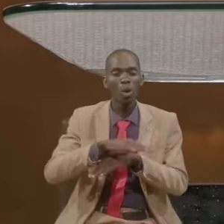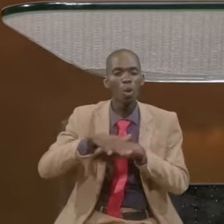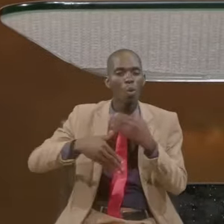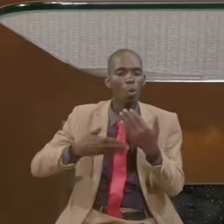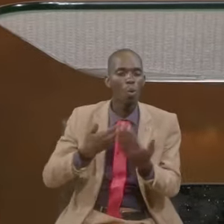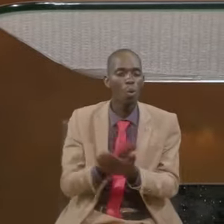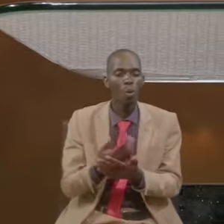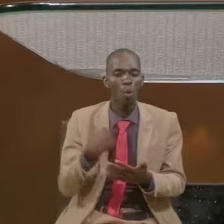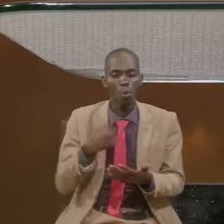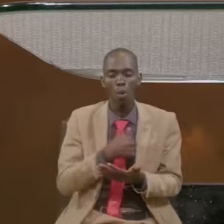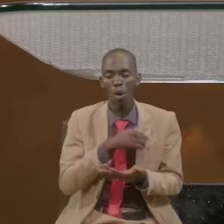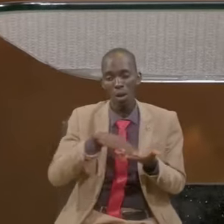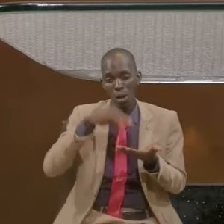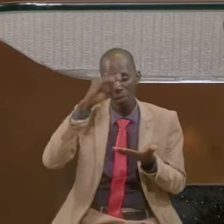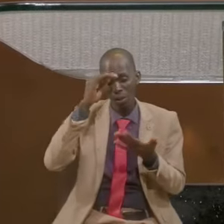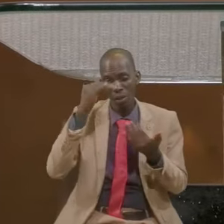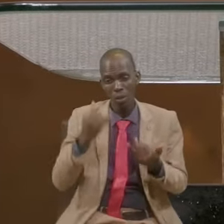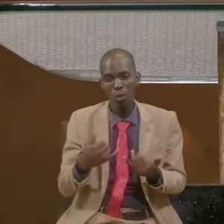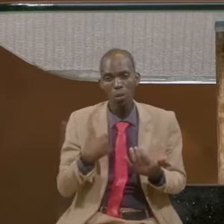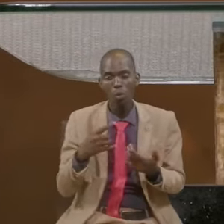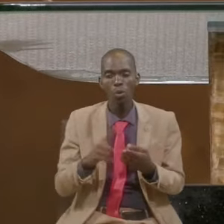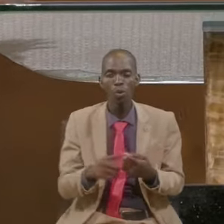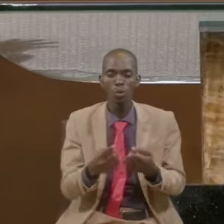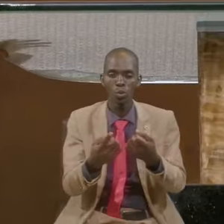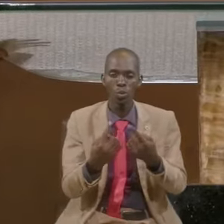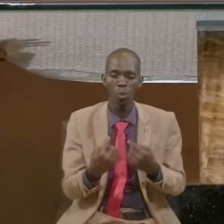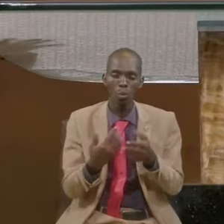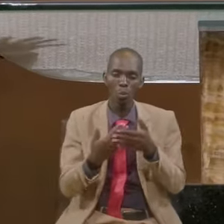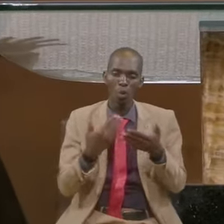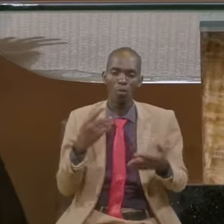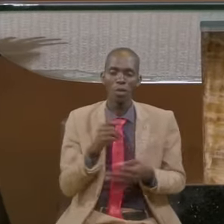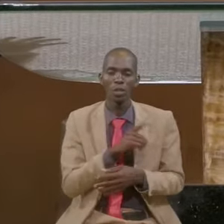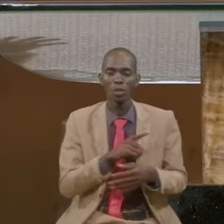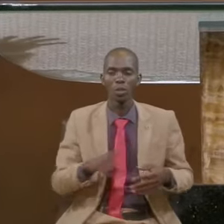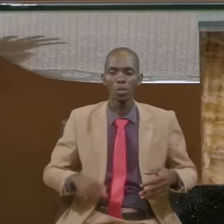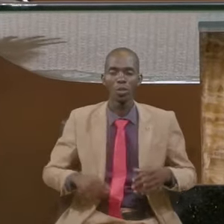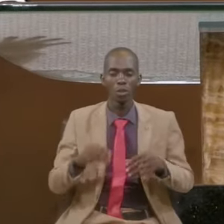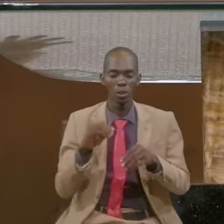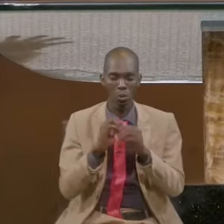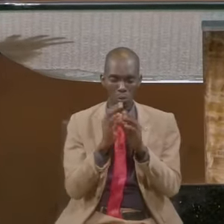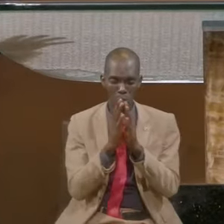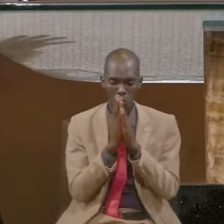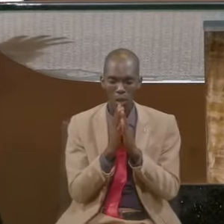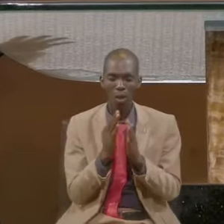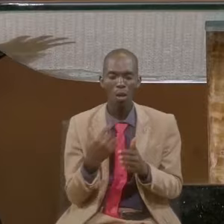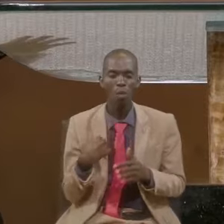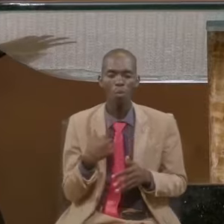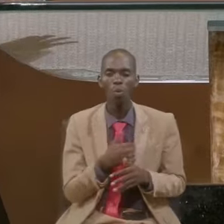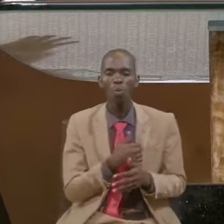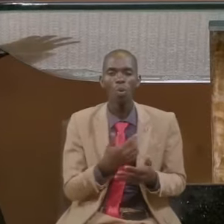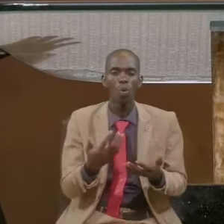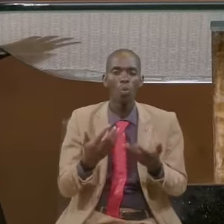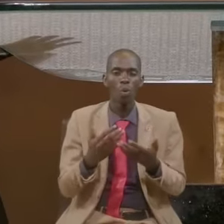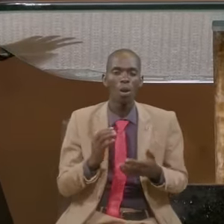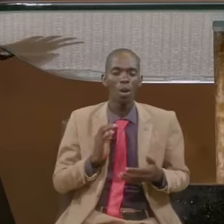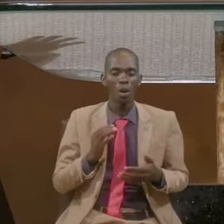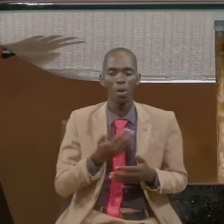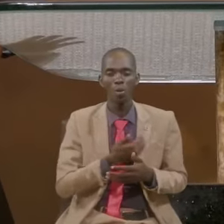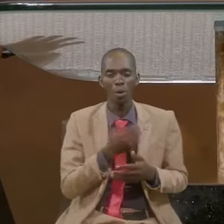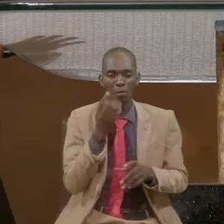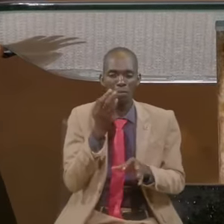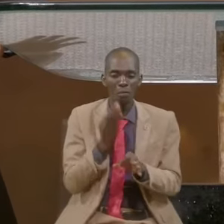come before the Lord by faith. And we want our faith to get anywhere we're deficient, anywhere we're